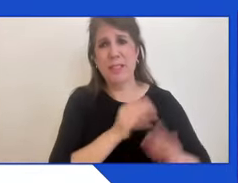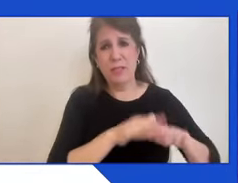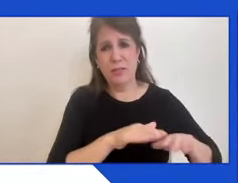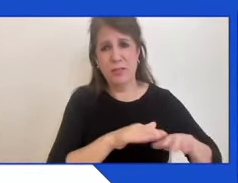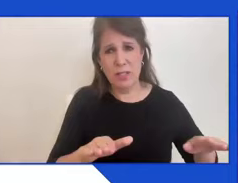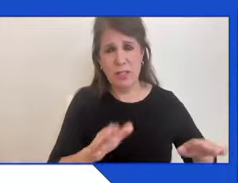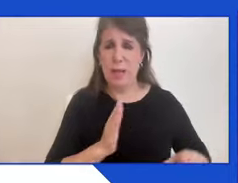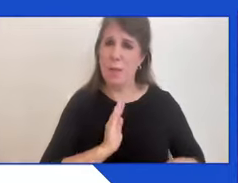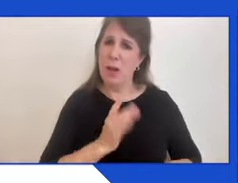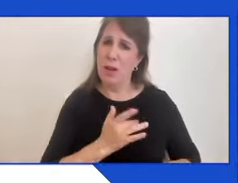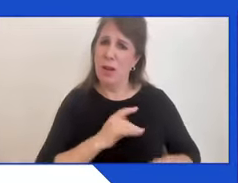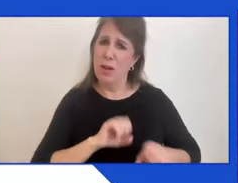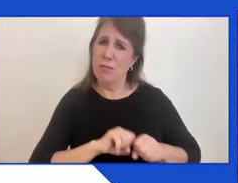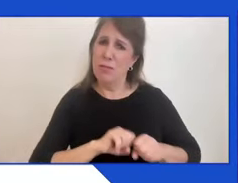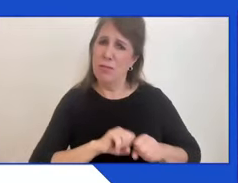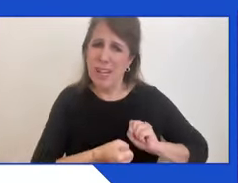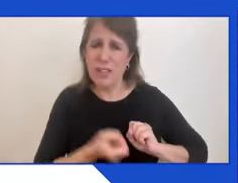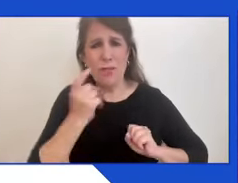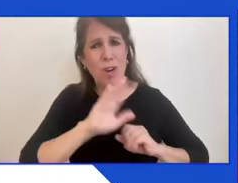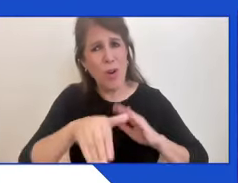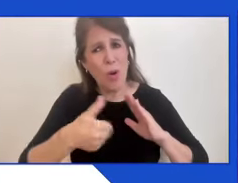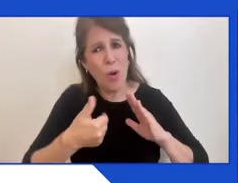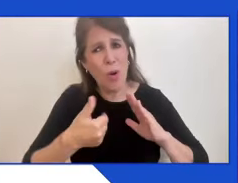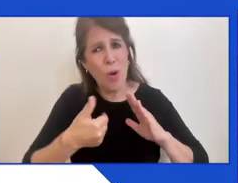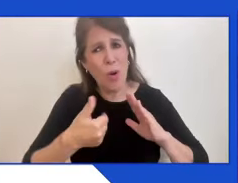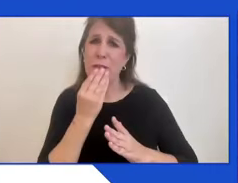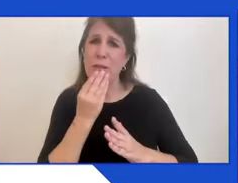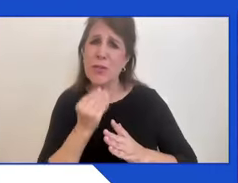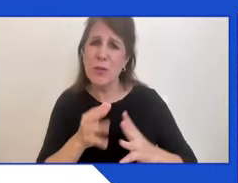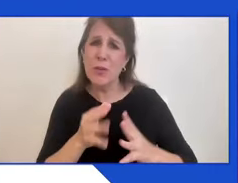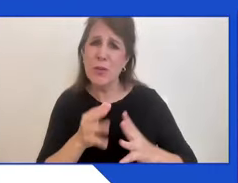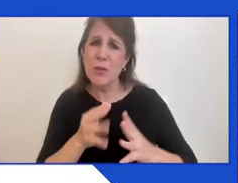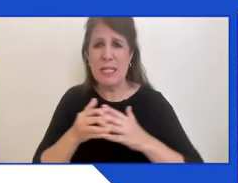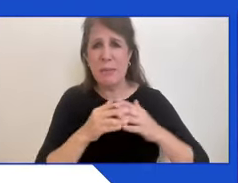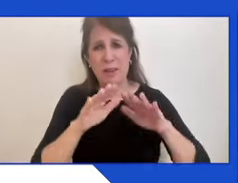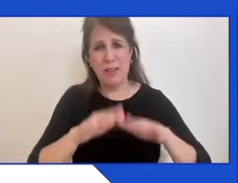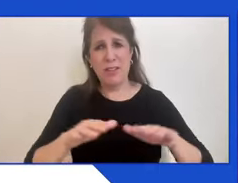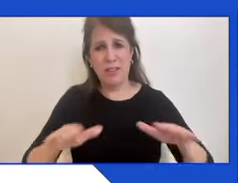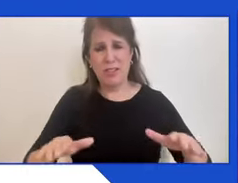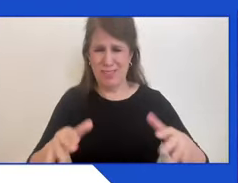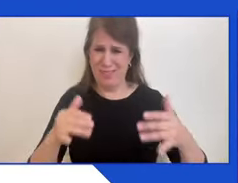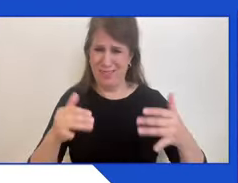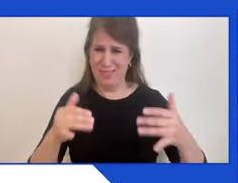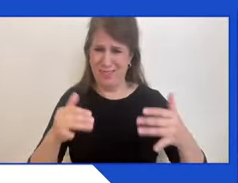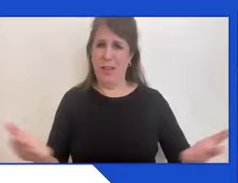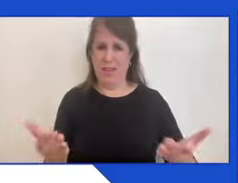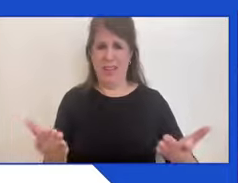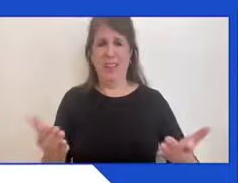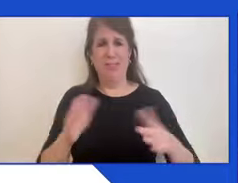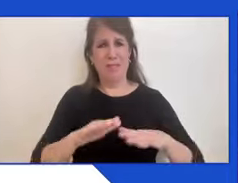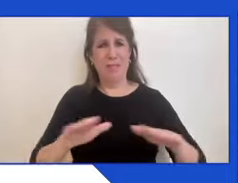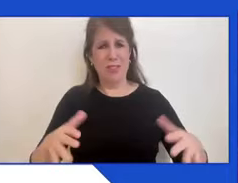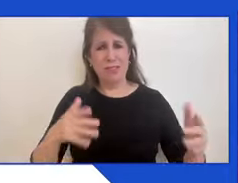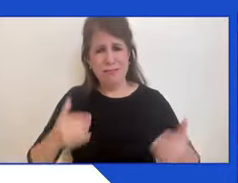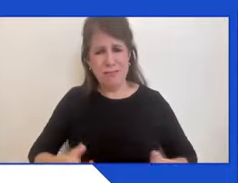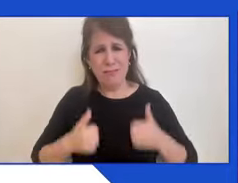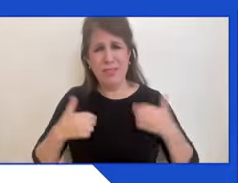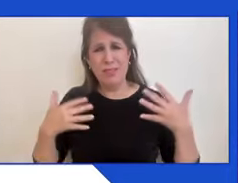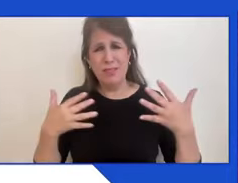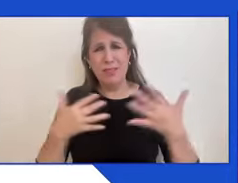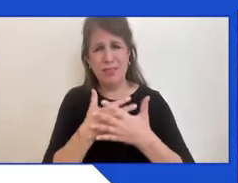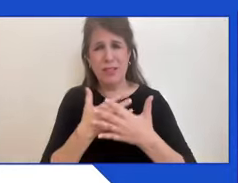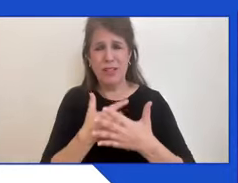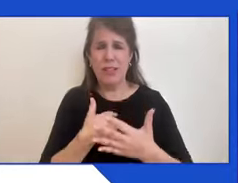heart breaks for all of the Jewish American children who are now also living in fear. I pray that